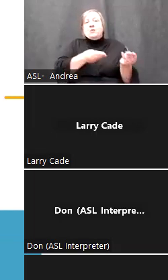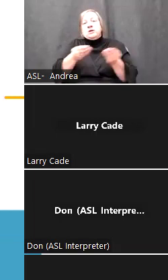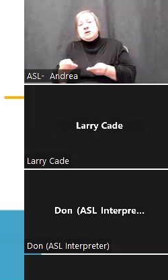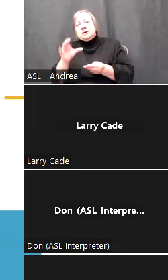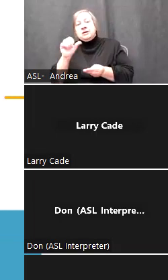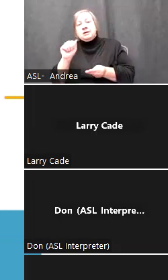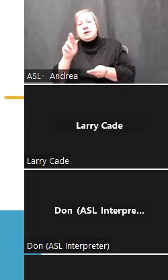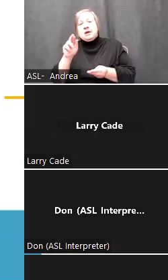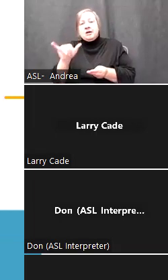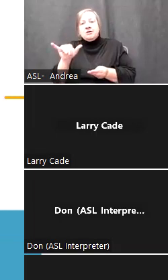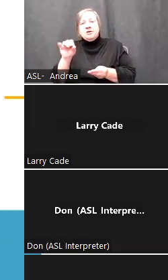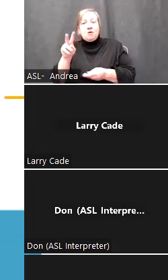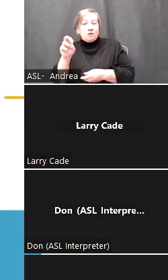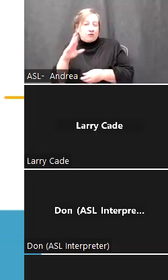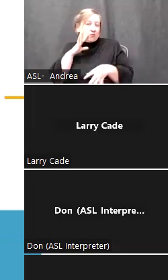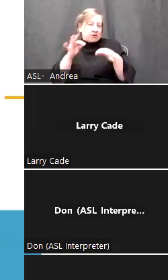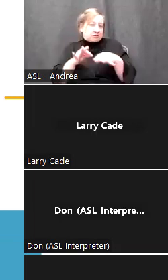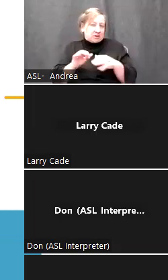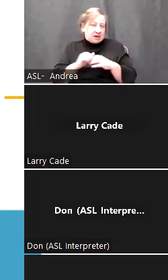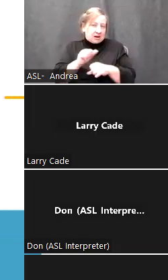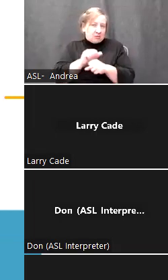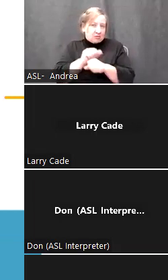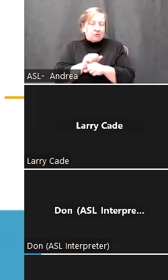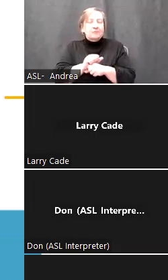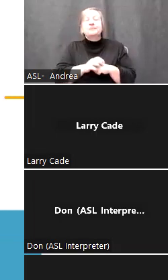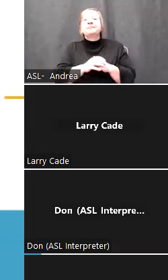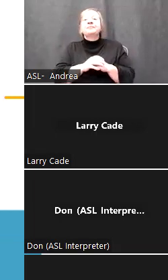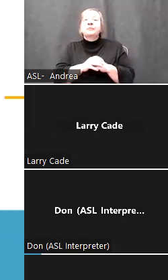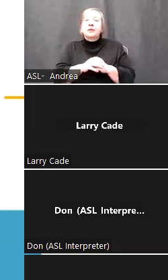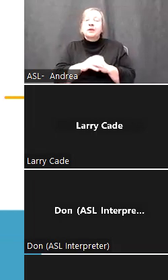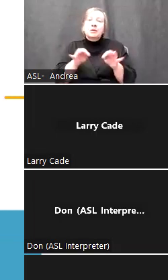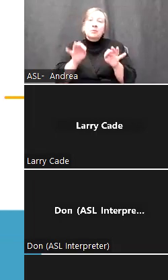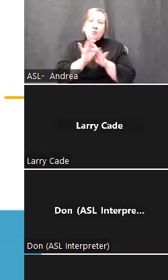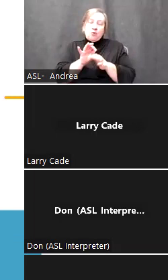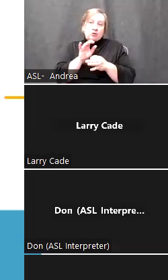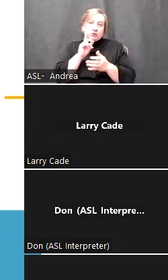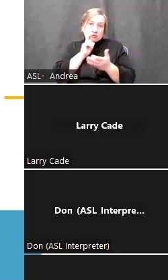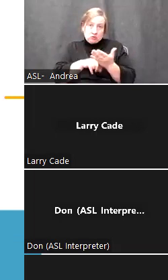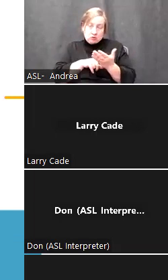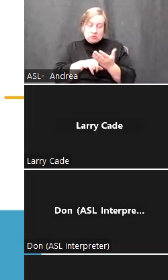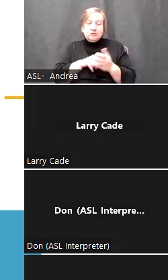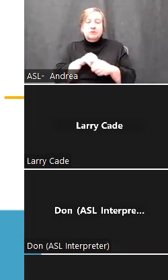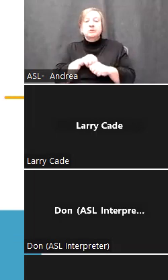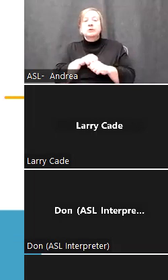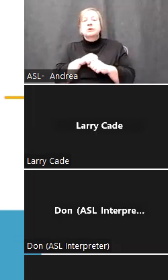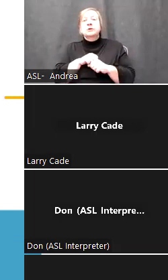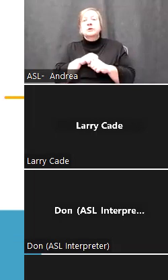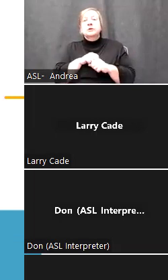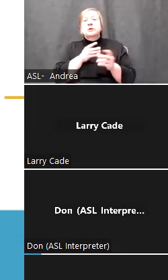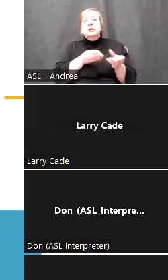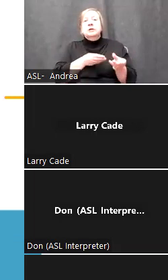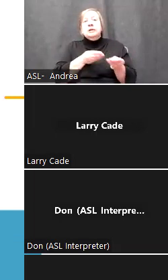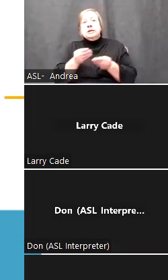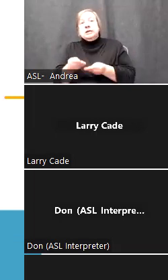more in detail on that feature here in a couple of slides. But it is important to call out first and foremost that the carryover